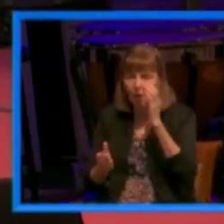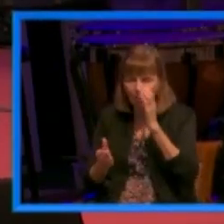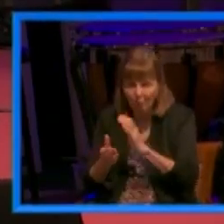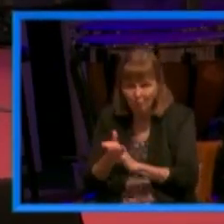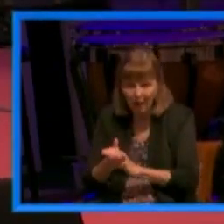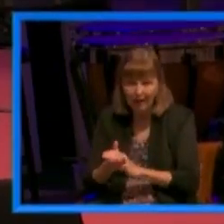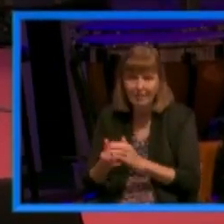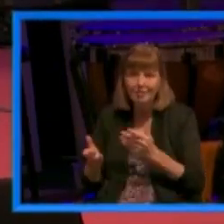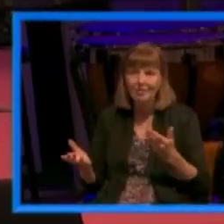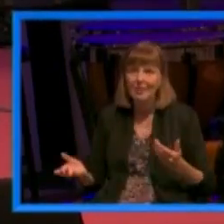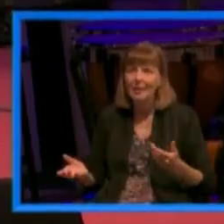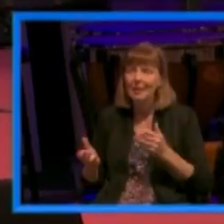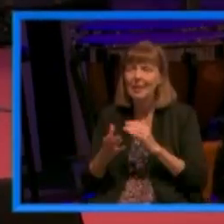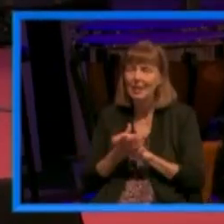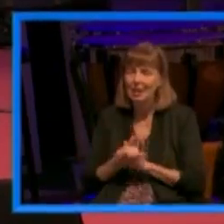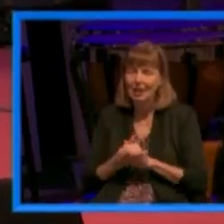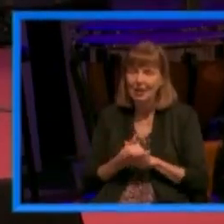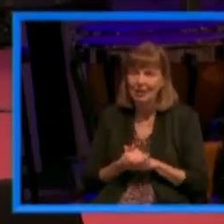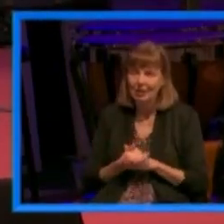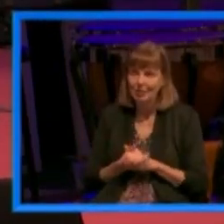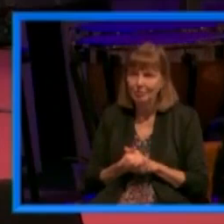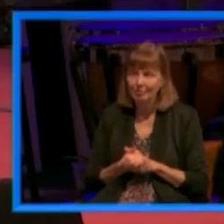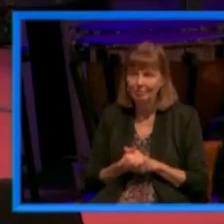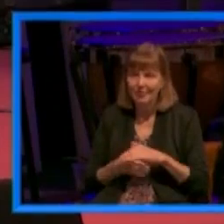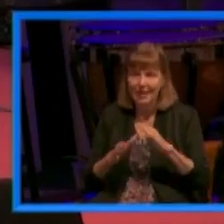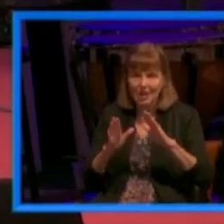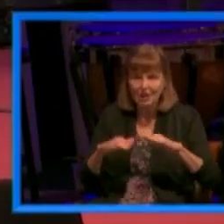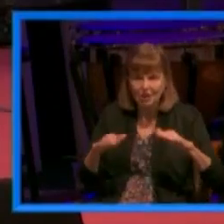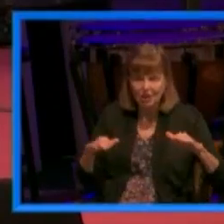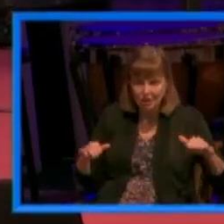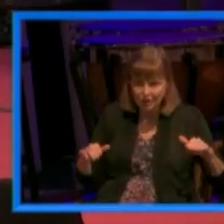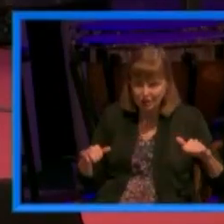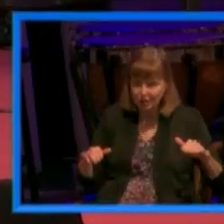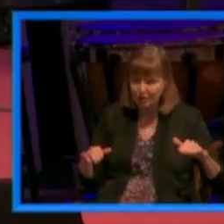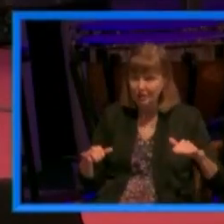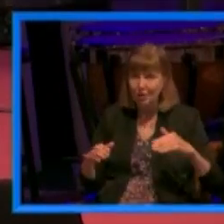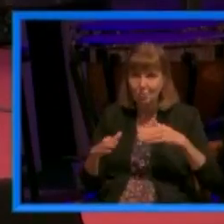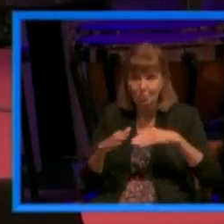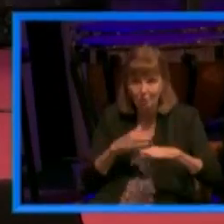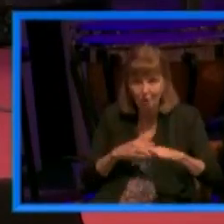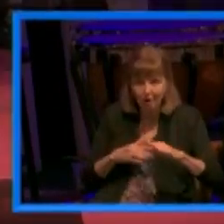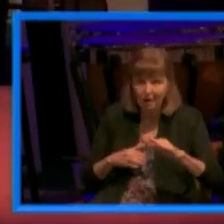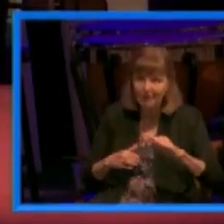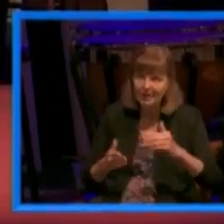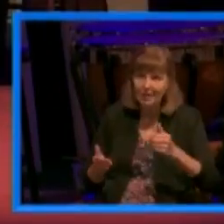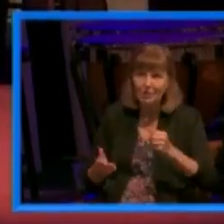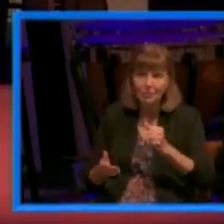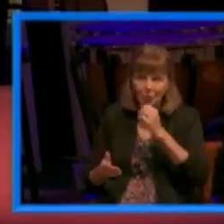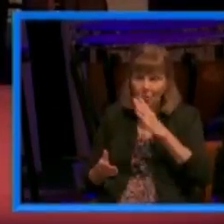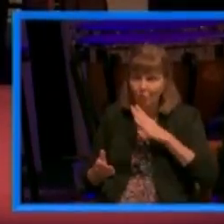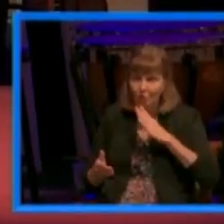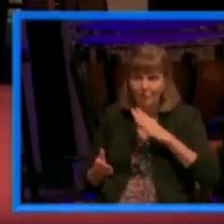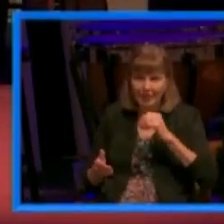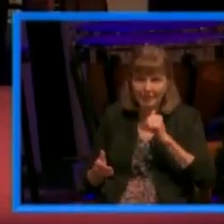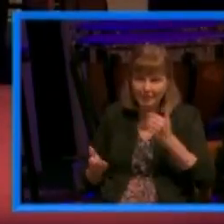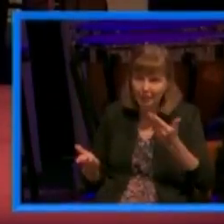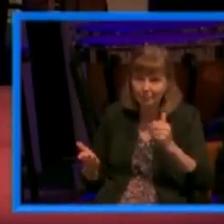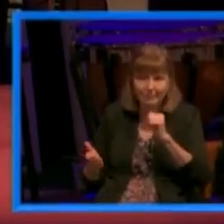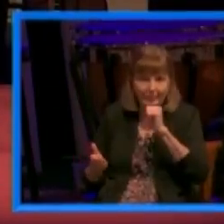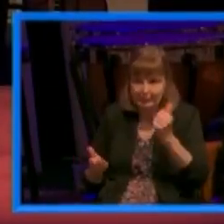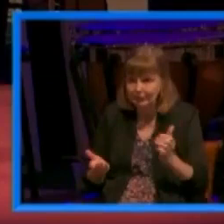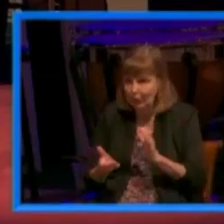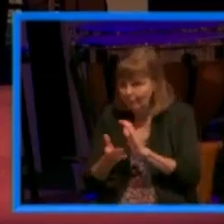were given as your first wife. So I understand that there is a huge gap in the context. And then I also understand